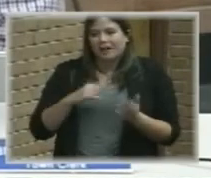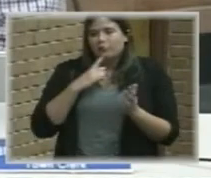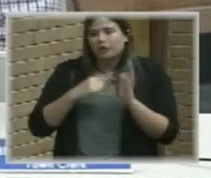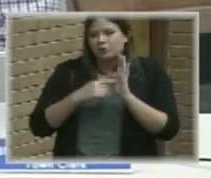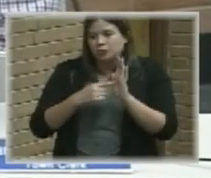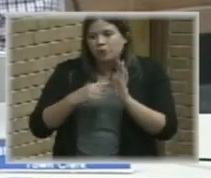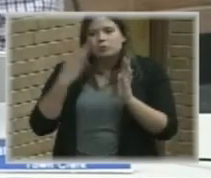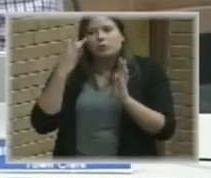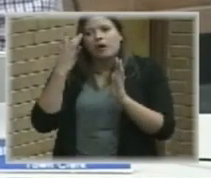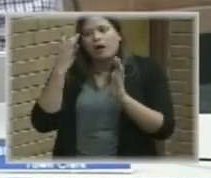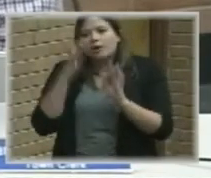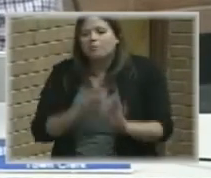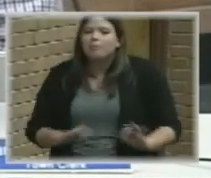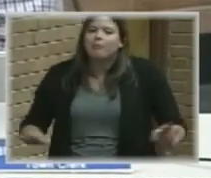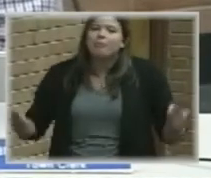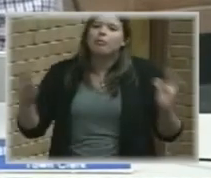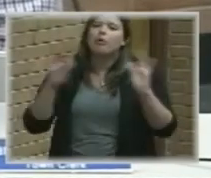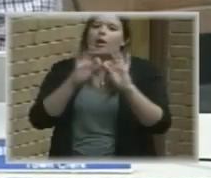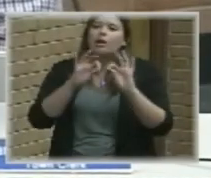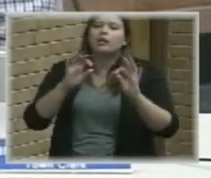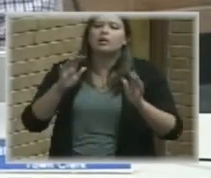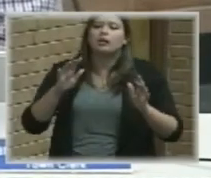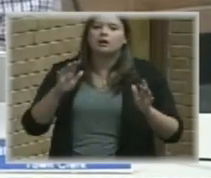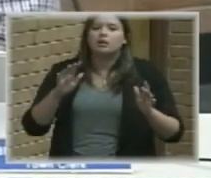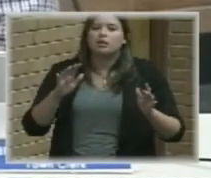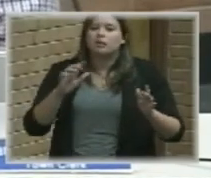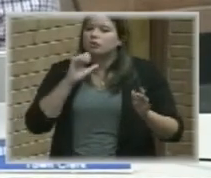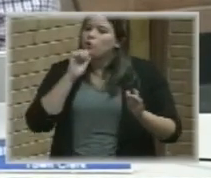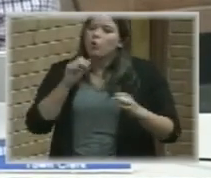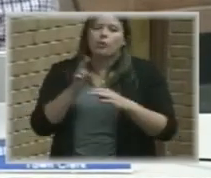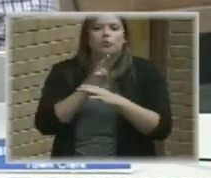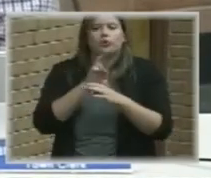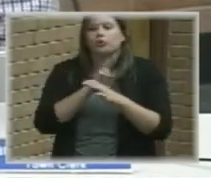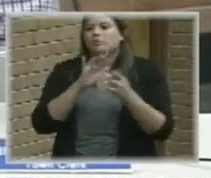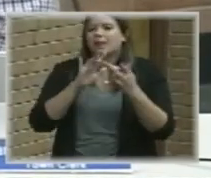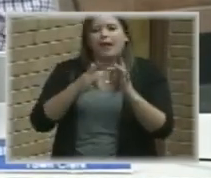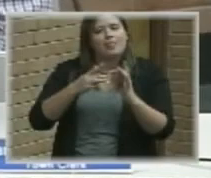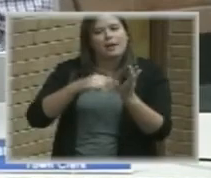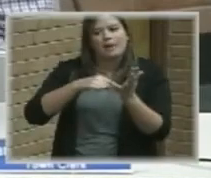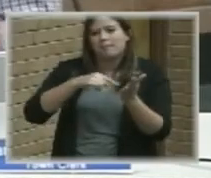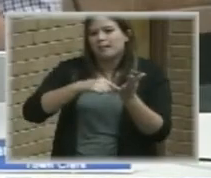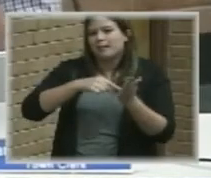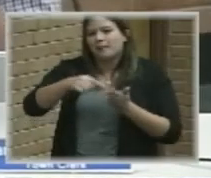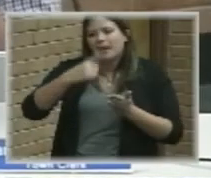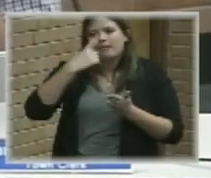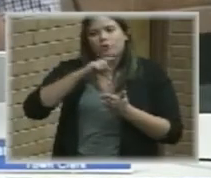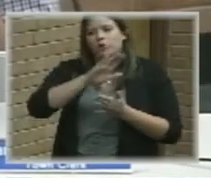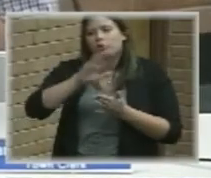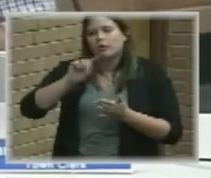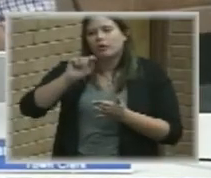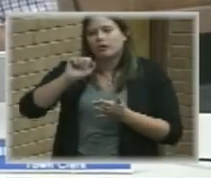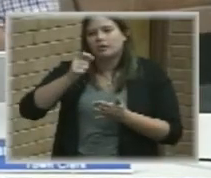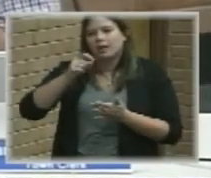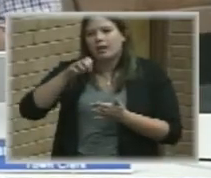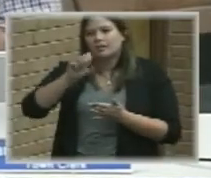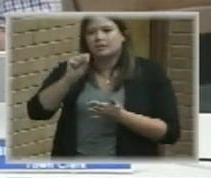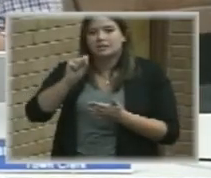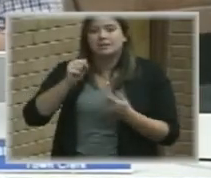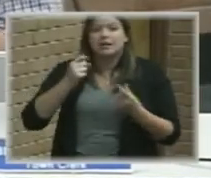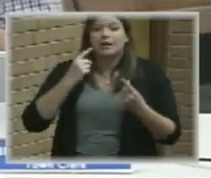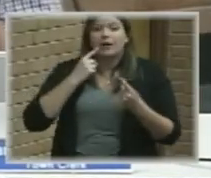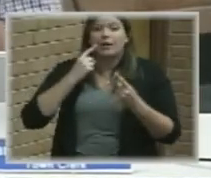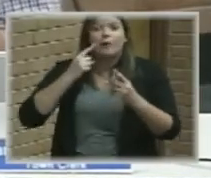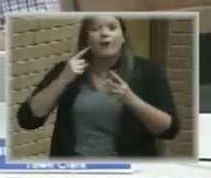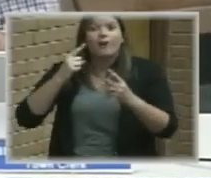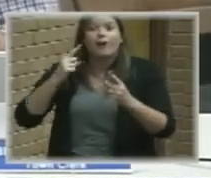really why we try to tell people just don't use the online bill pay for your taxes. It works until it doesn't,